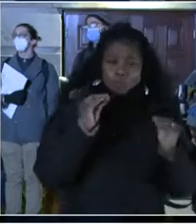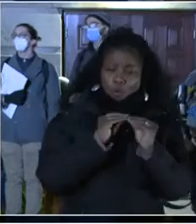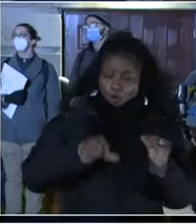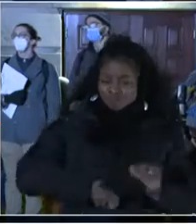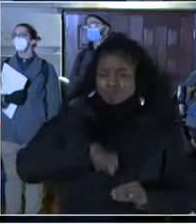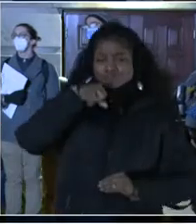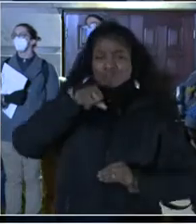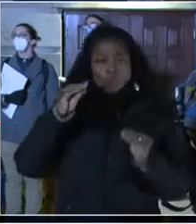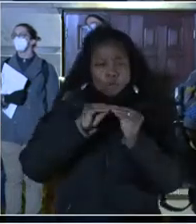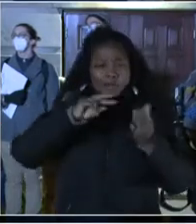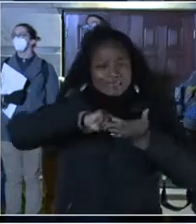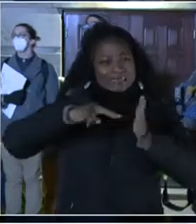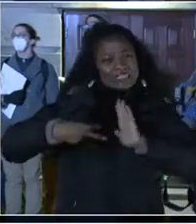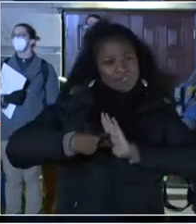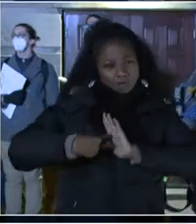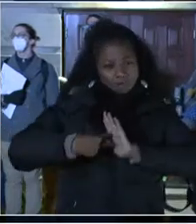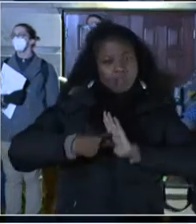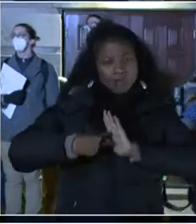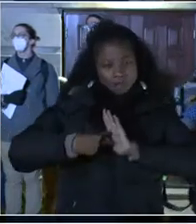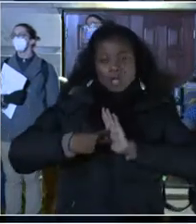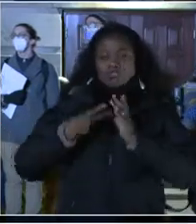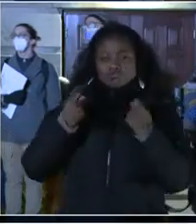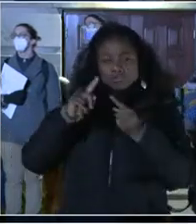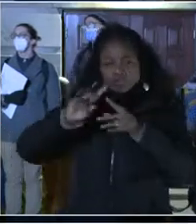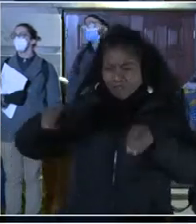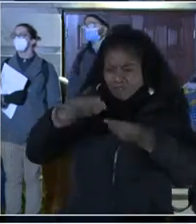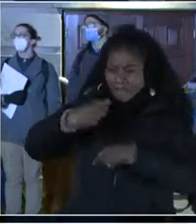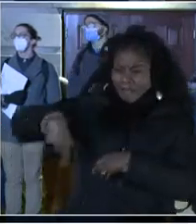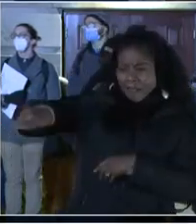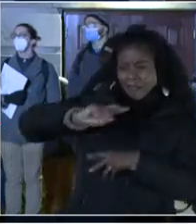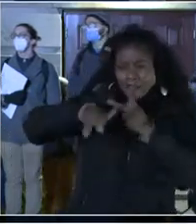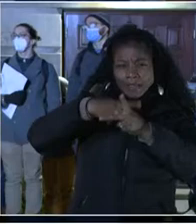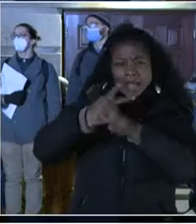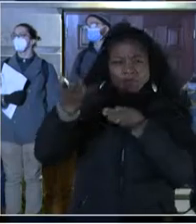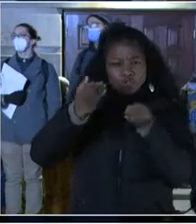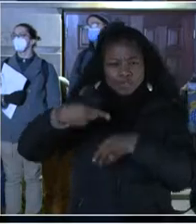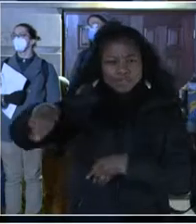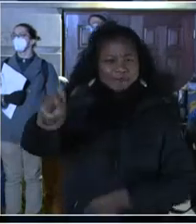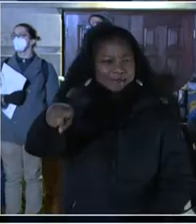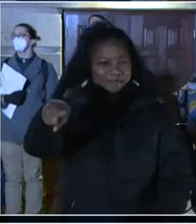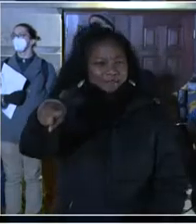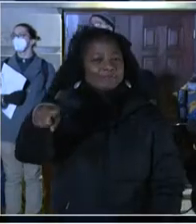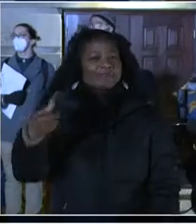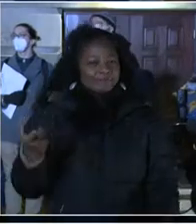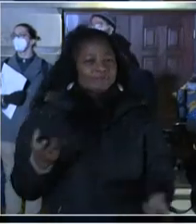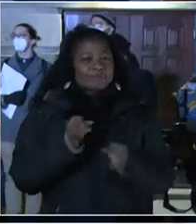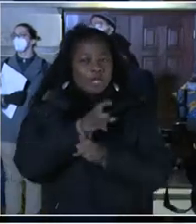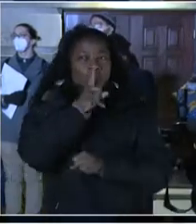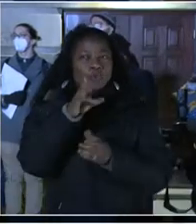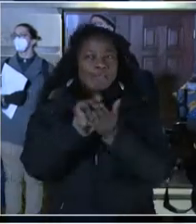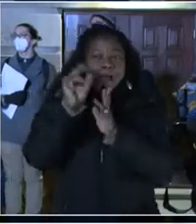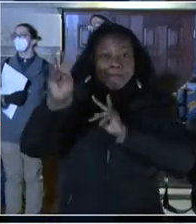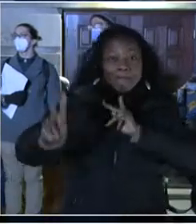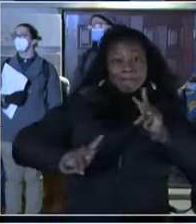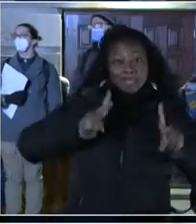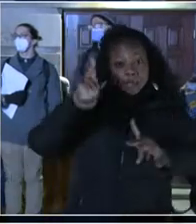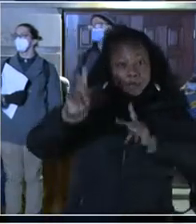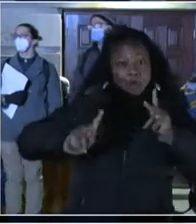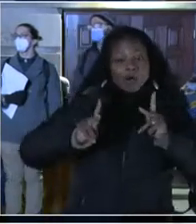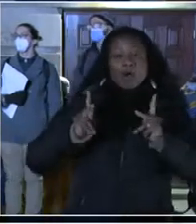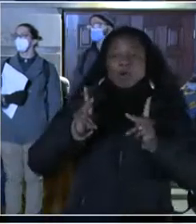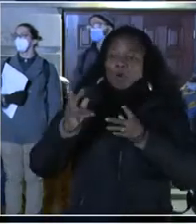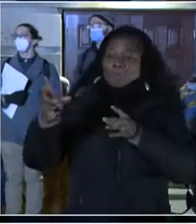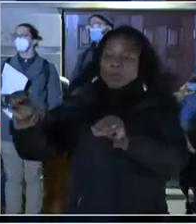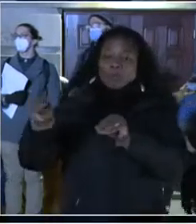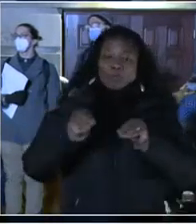dignified, intentional, and provides the type of services that will get people into